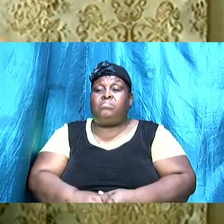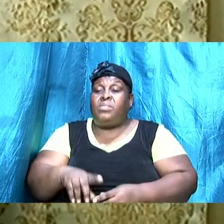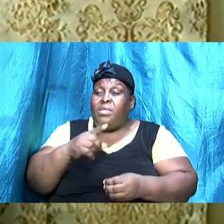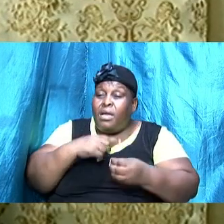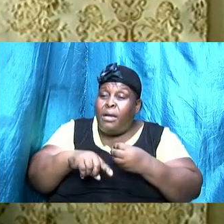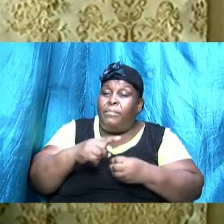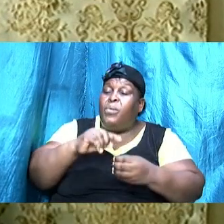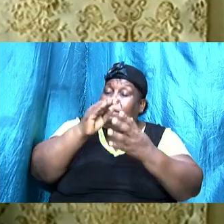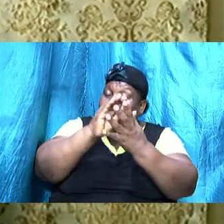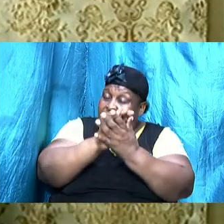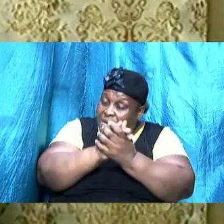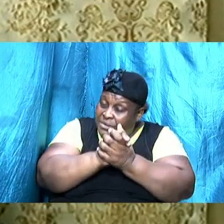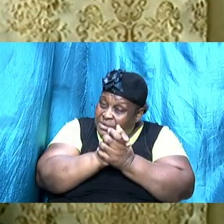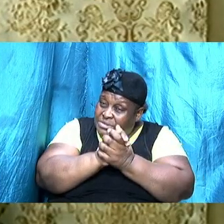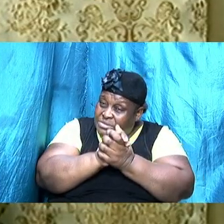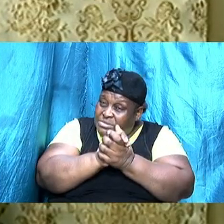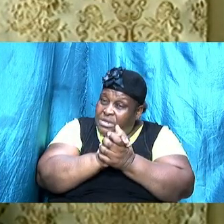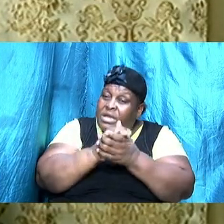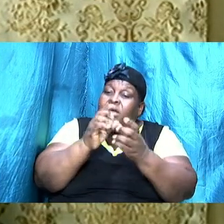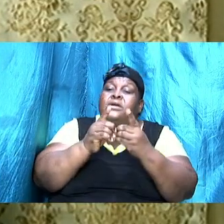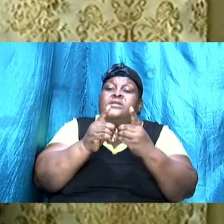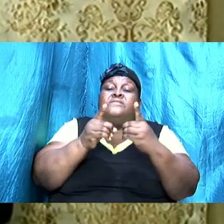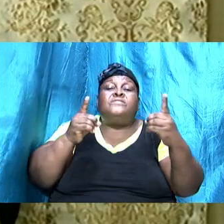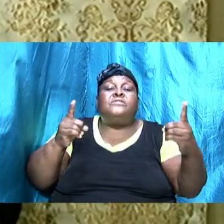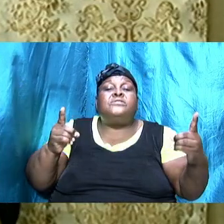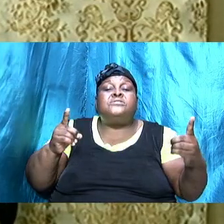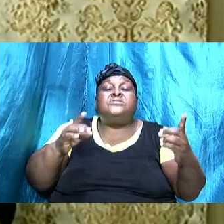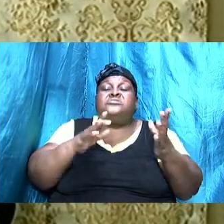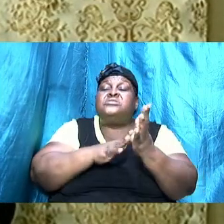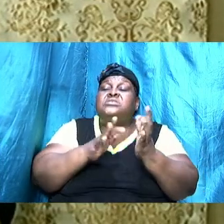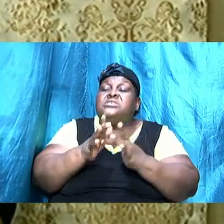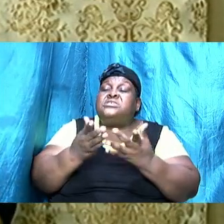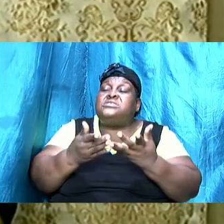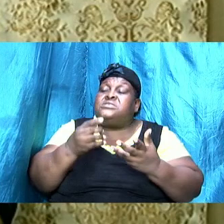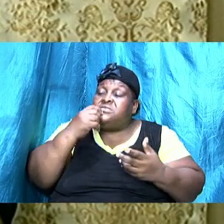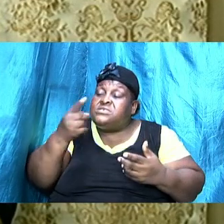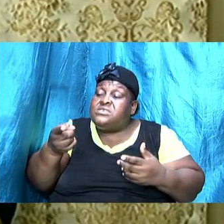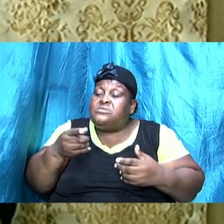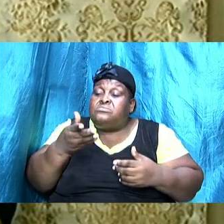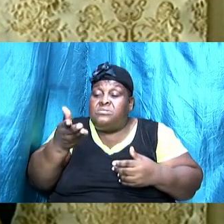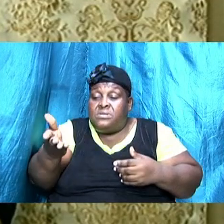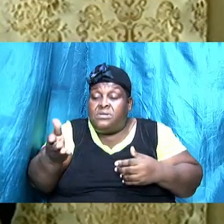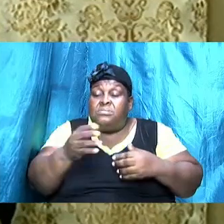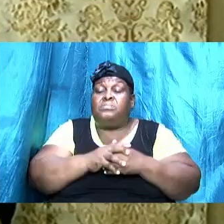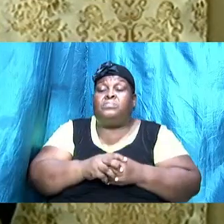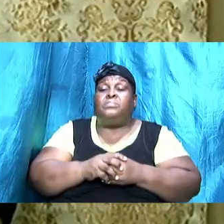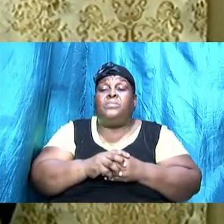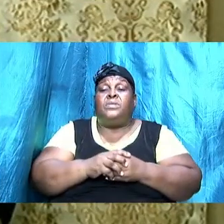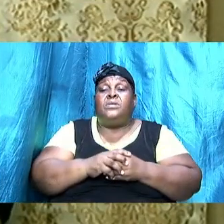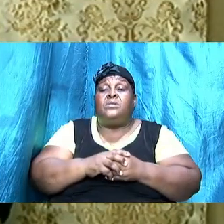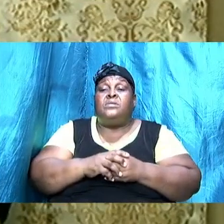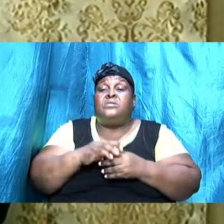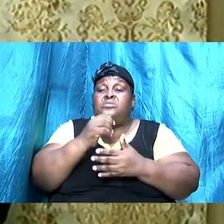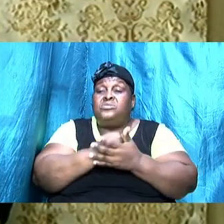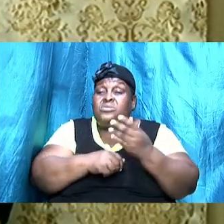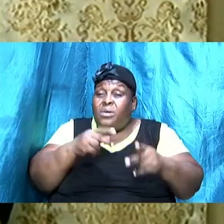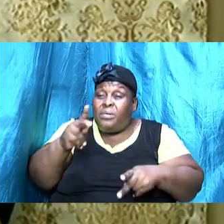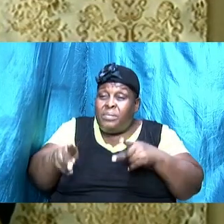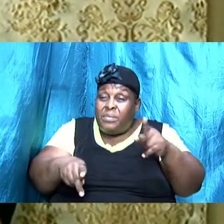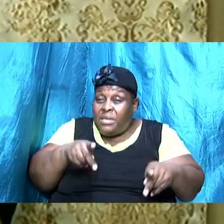about marriage and divorce. And Jesus said to them, look here, some